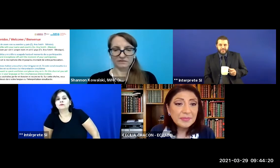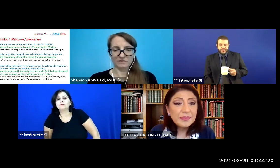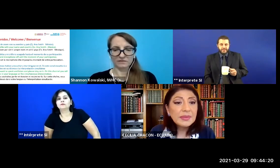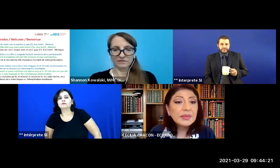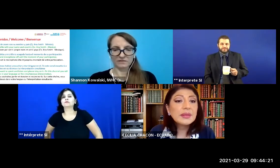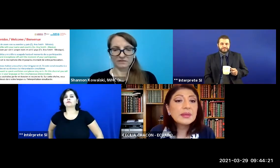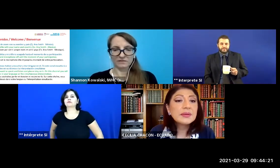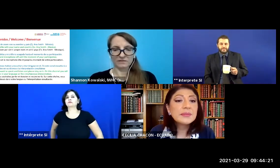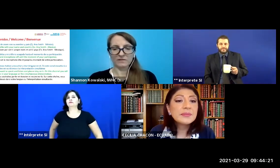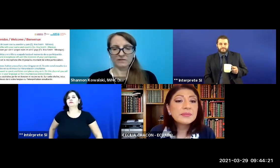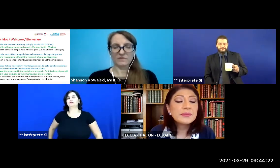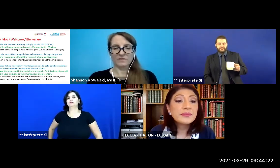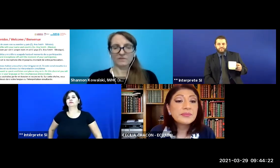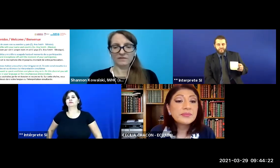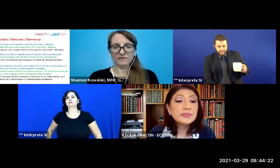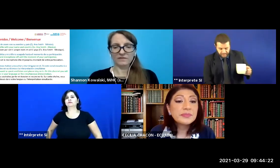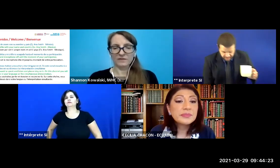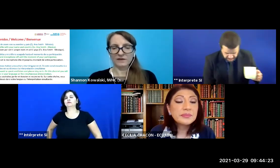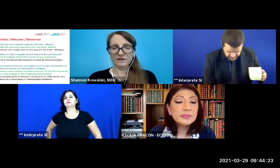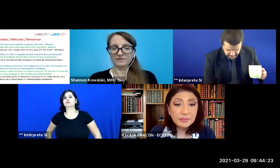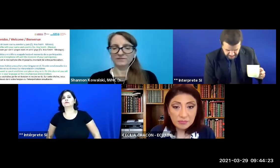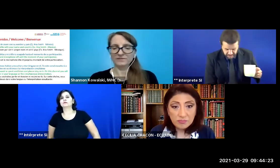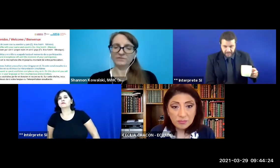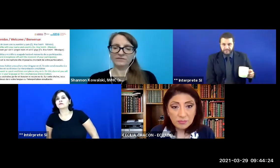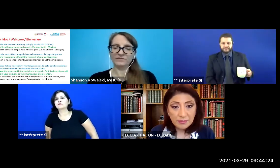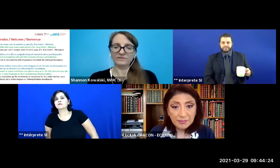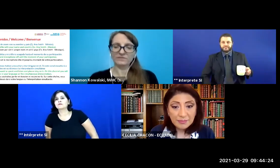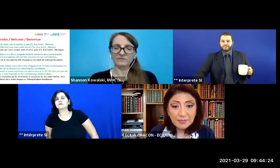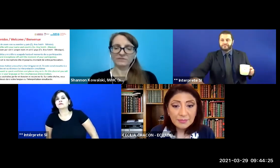su micrófono sí funciona y también la cámara.